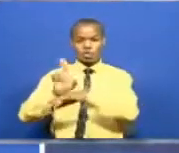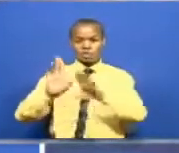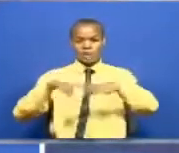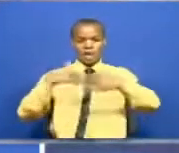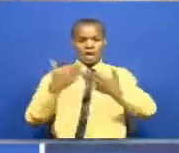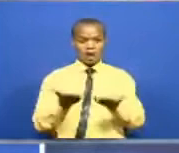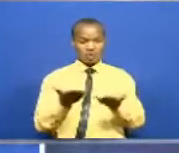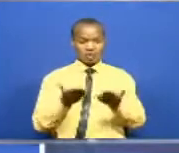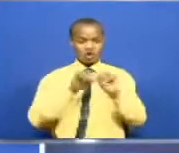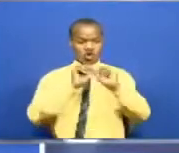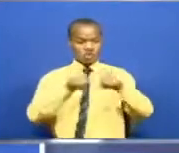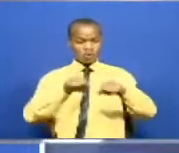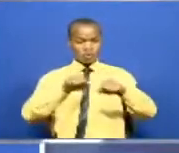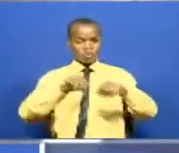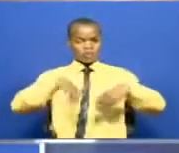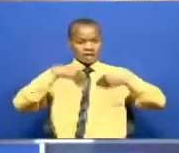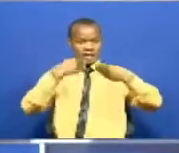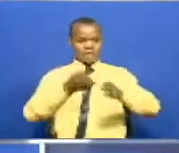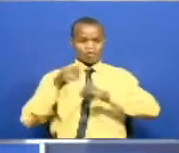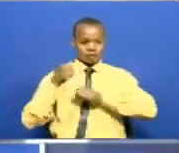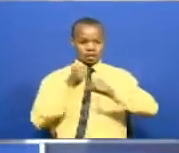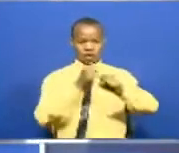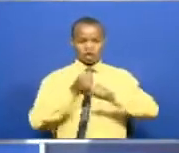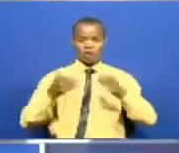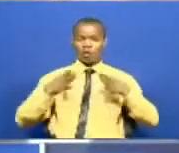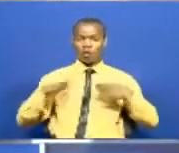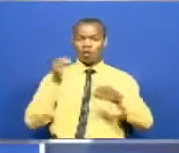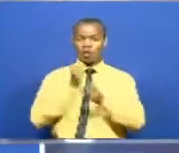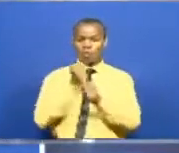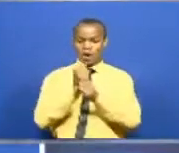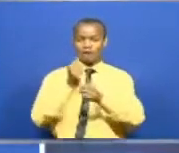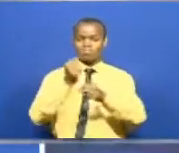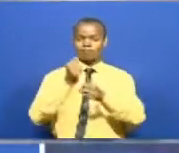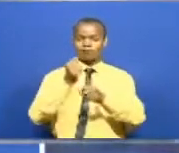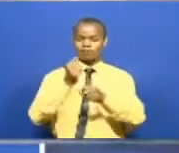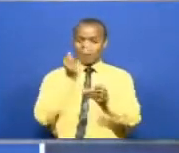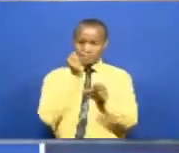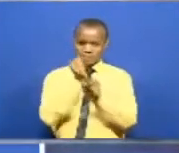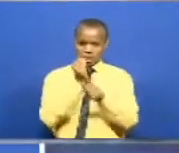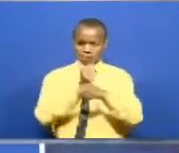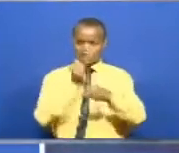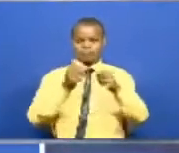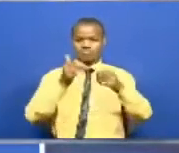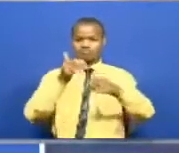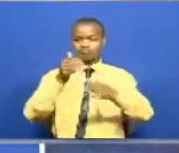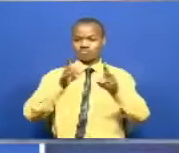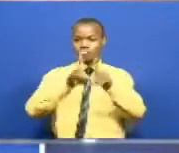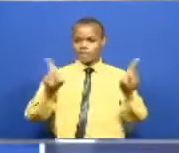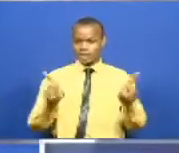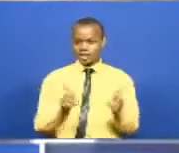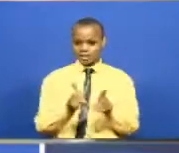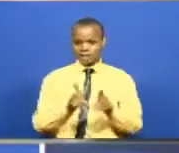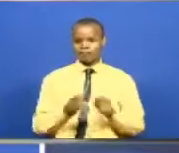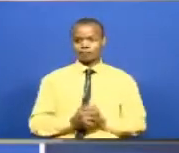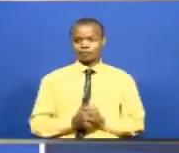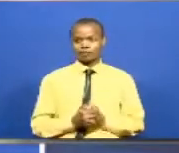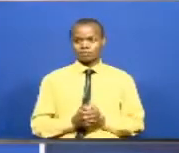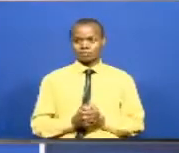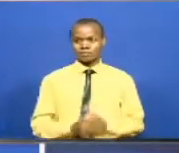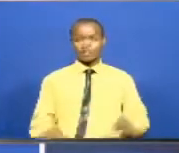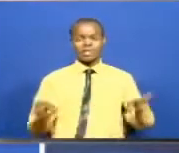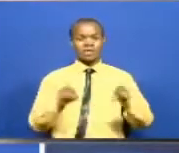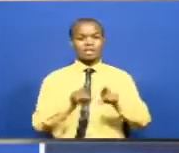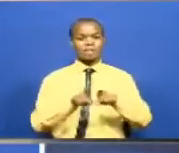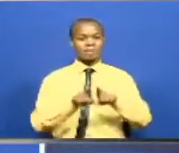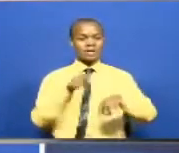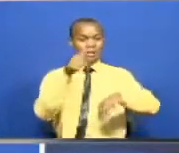Kali boys and girls who are out there. I also want to discourage the phenomenon that you get the contract,